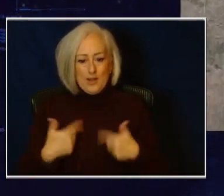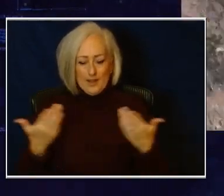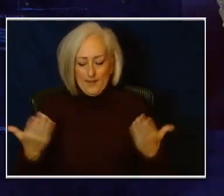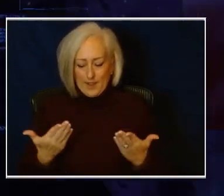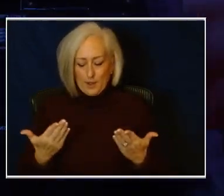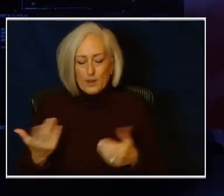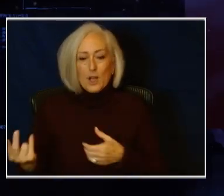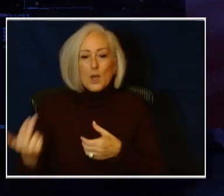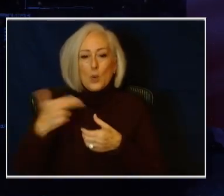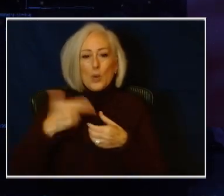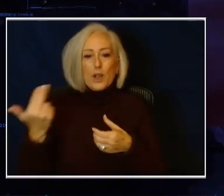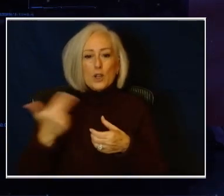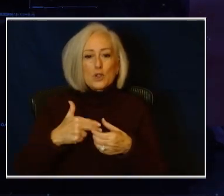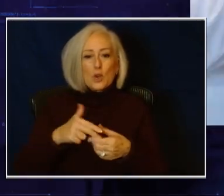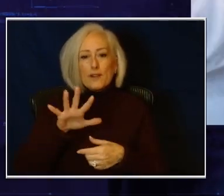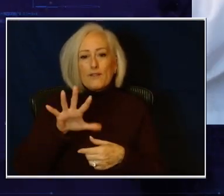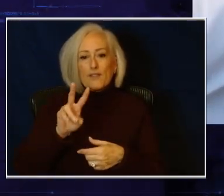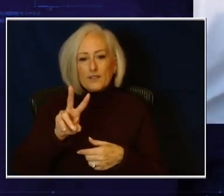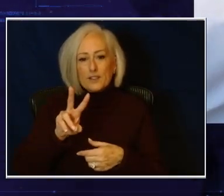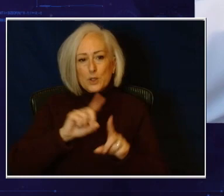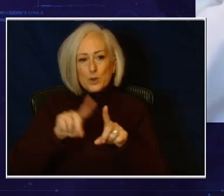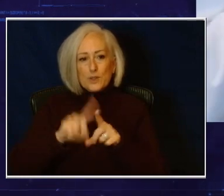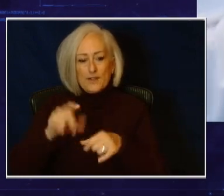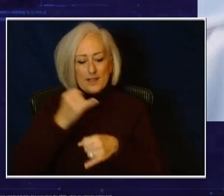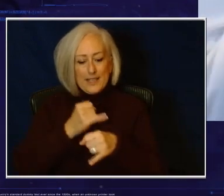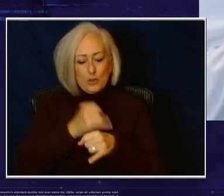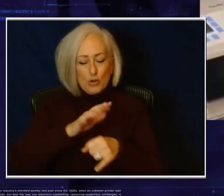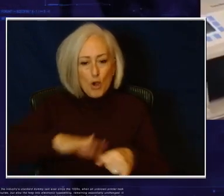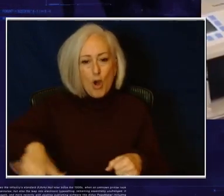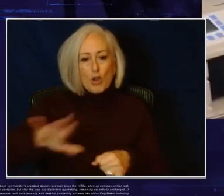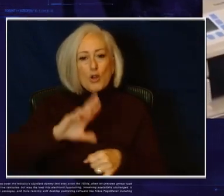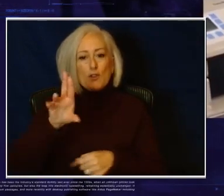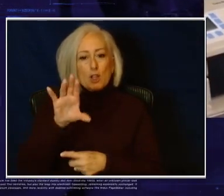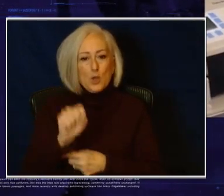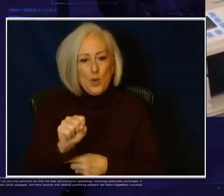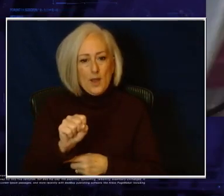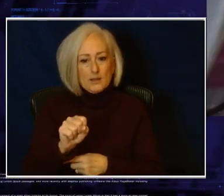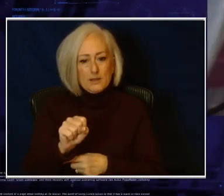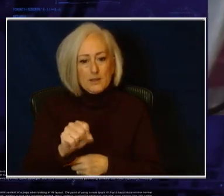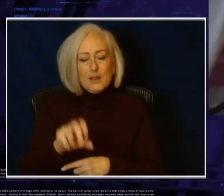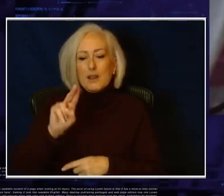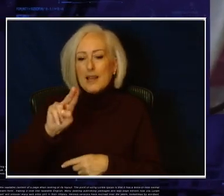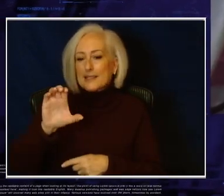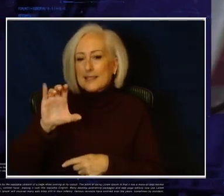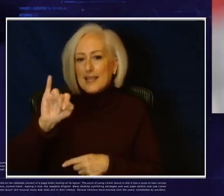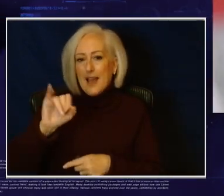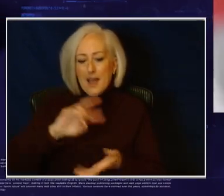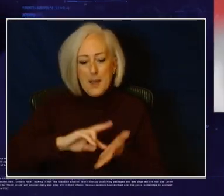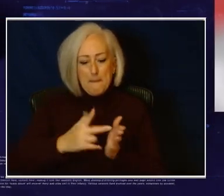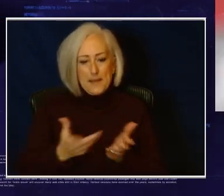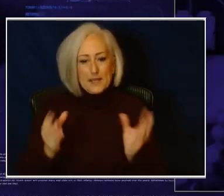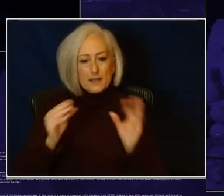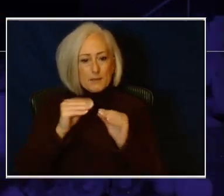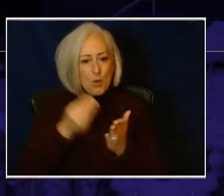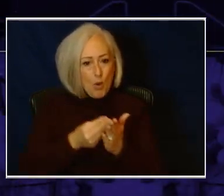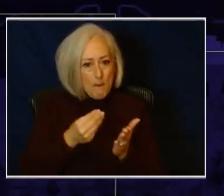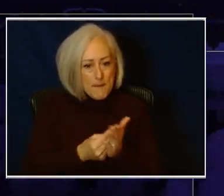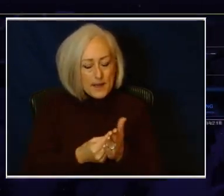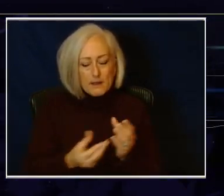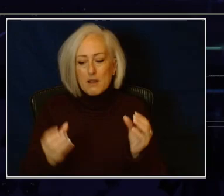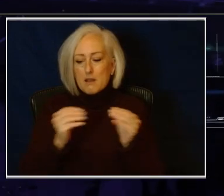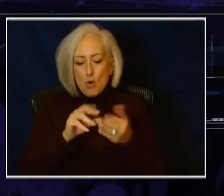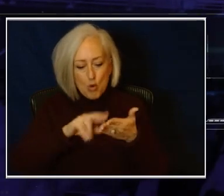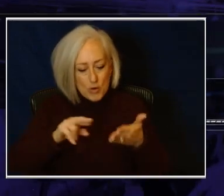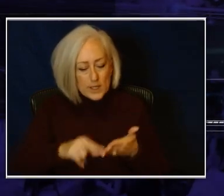52 institutions across the country. Comprehensive designation opens the door to more funding, more clinical trials, more research, more